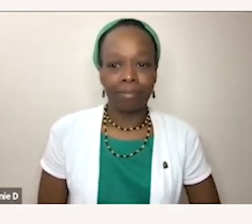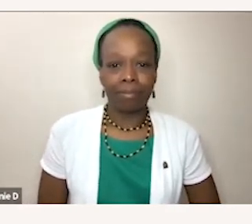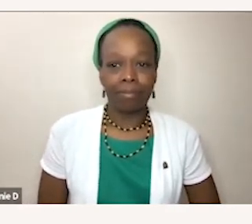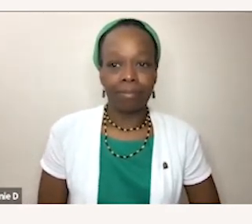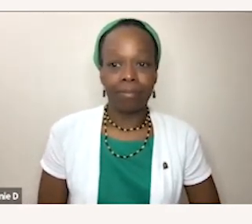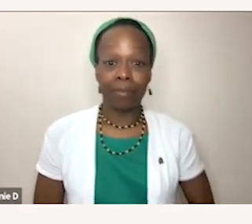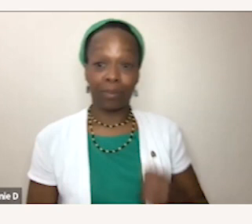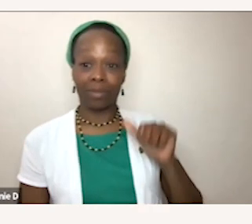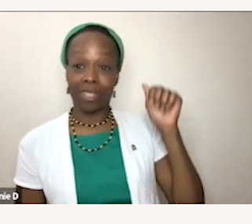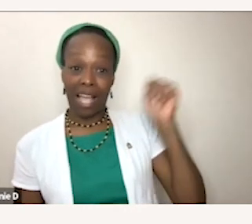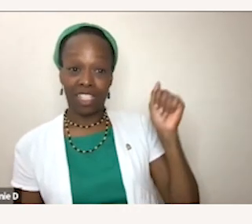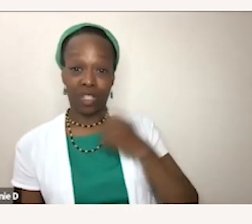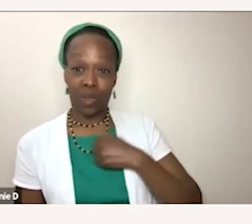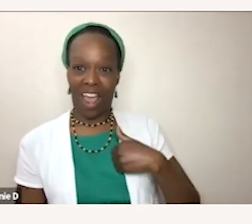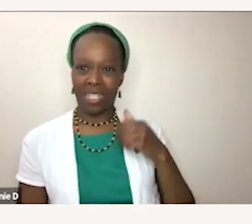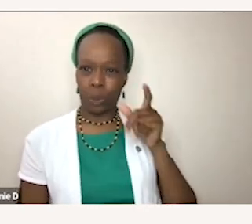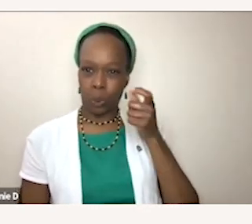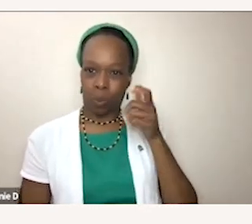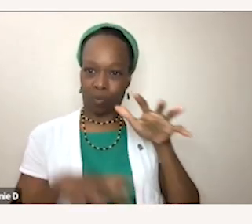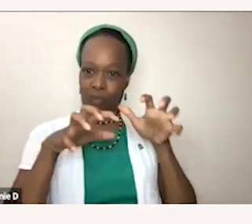Sorry, guys, we've had a little freeze.